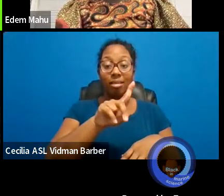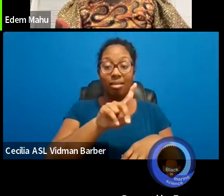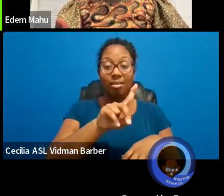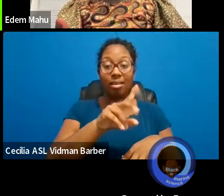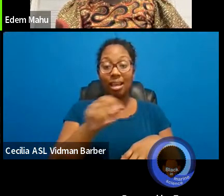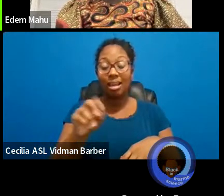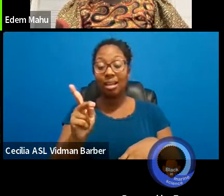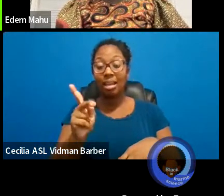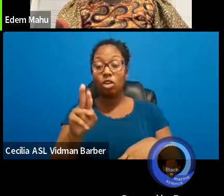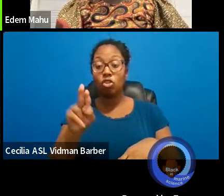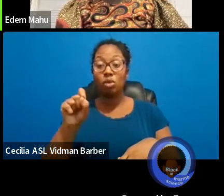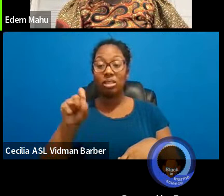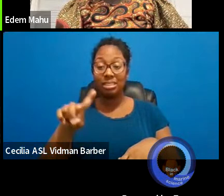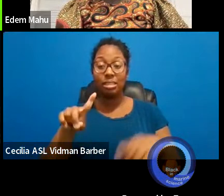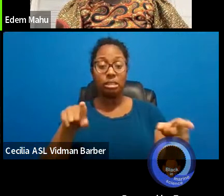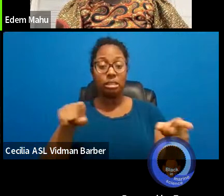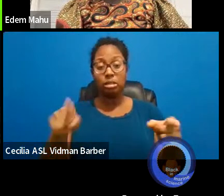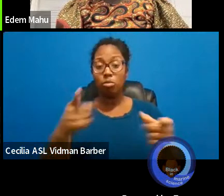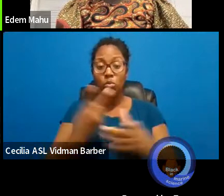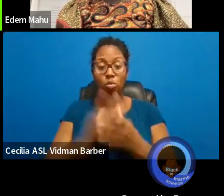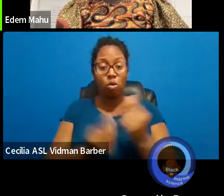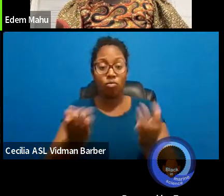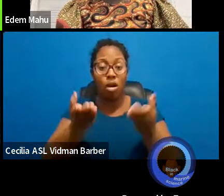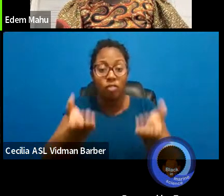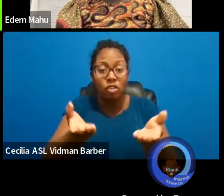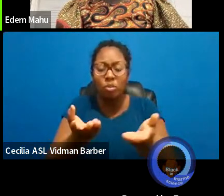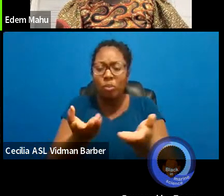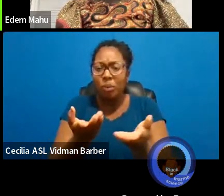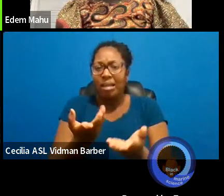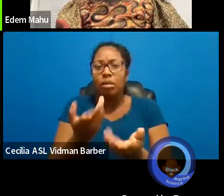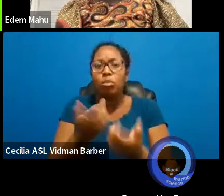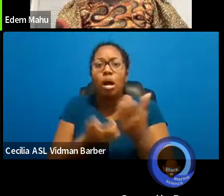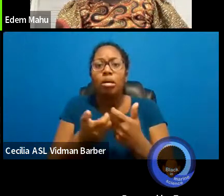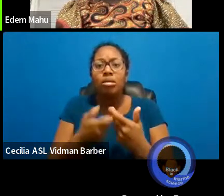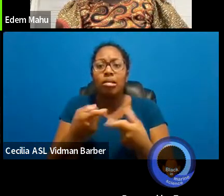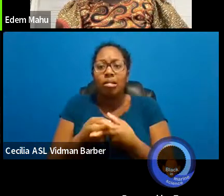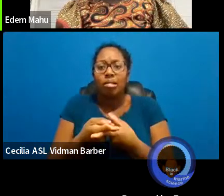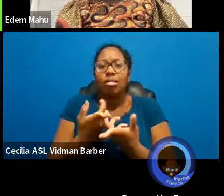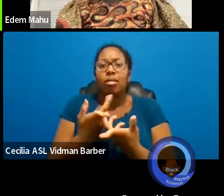KNUST, where I schooled. But the problem is funding. It's always been